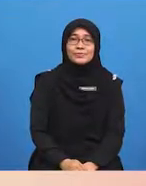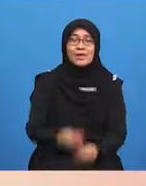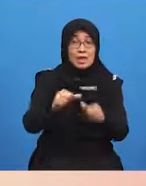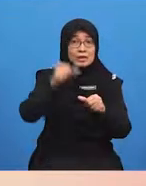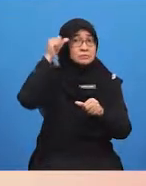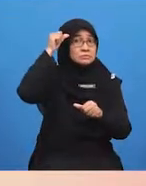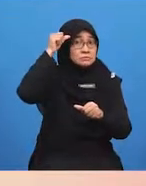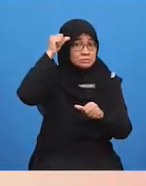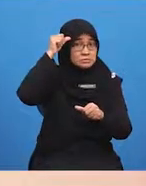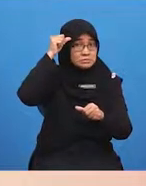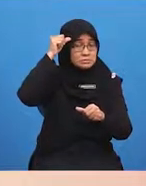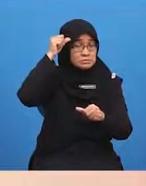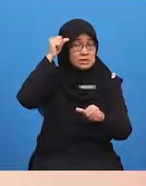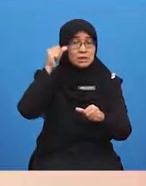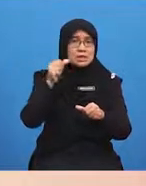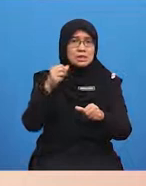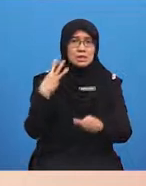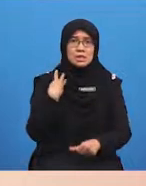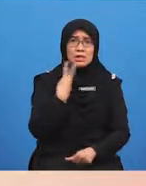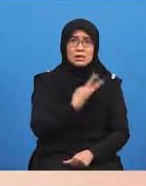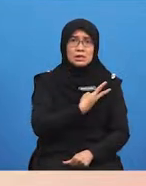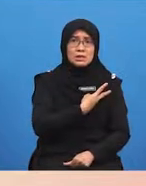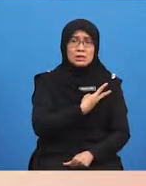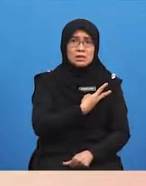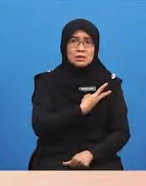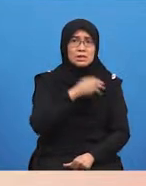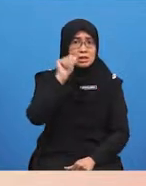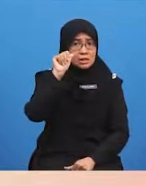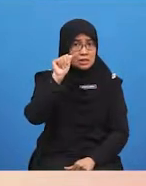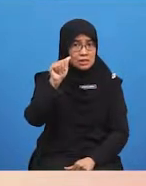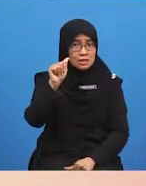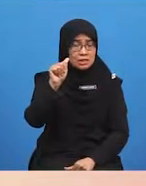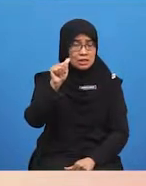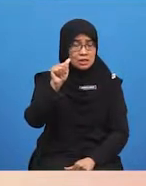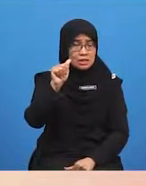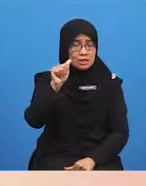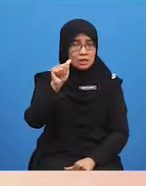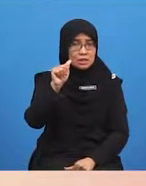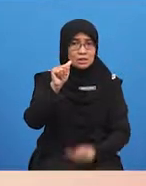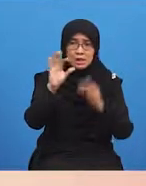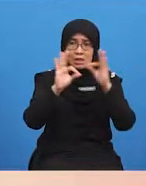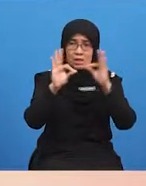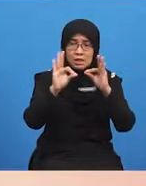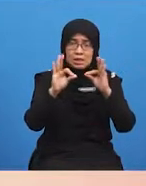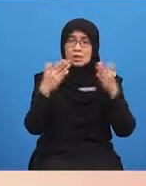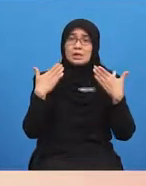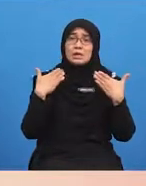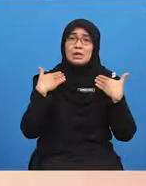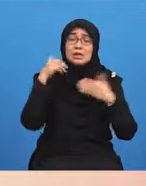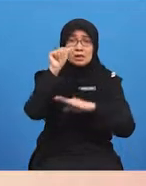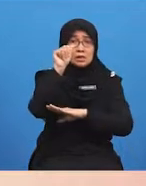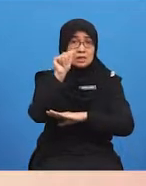Remember, boys and girls, we use a in a sentence if it's one,